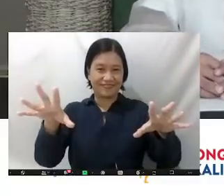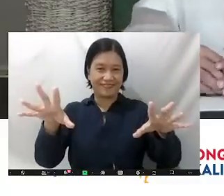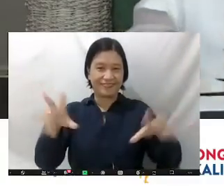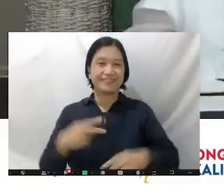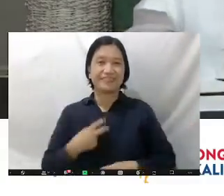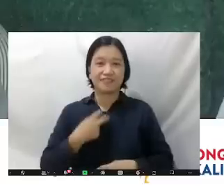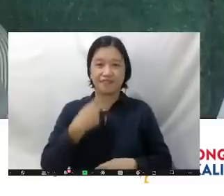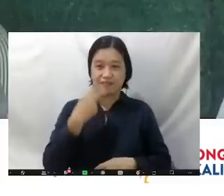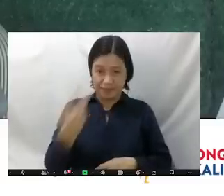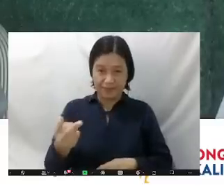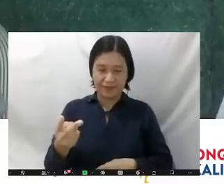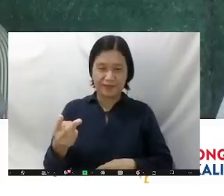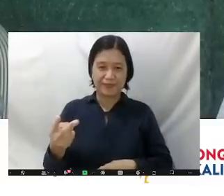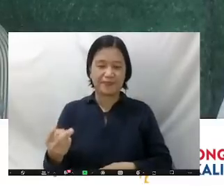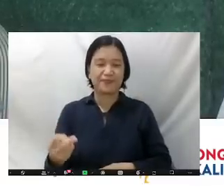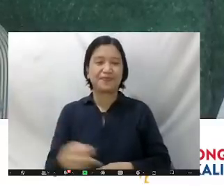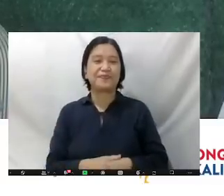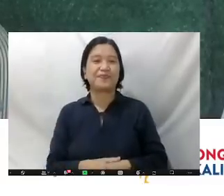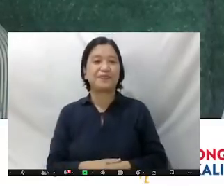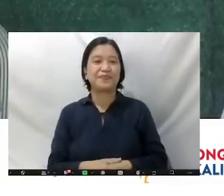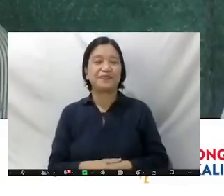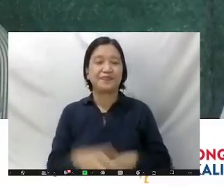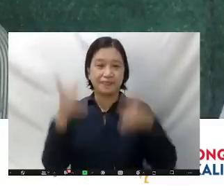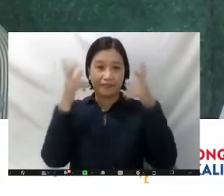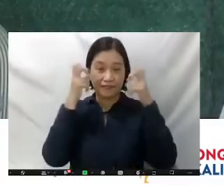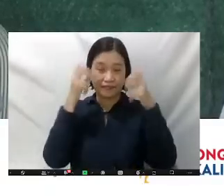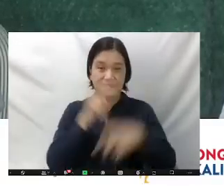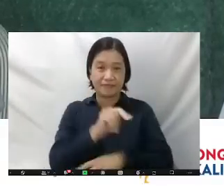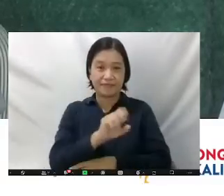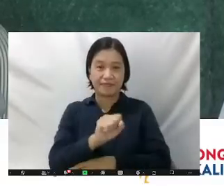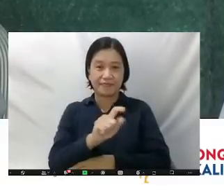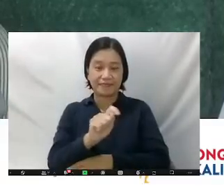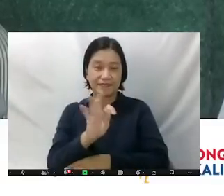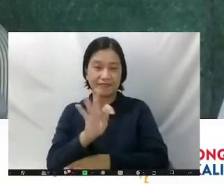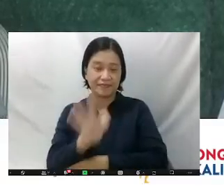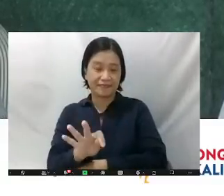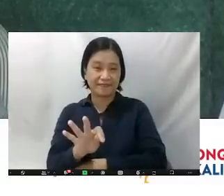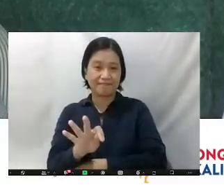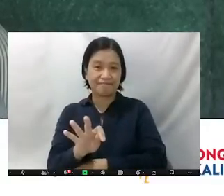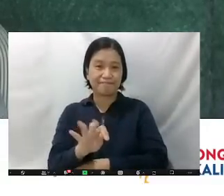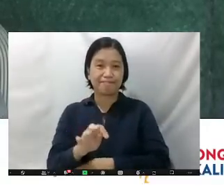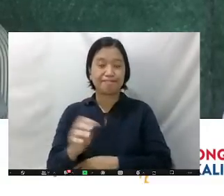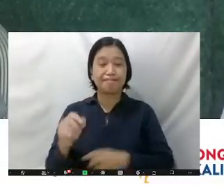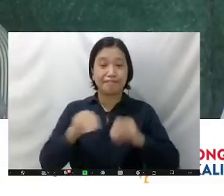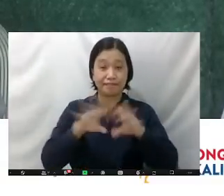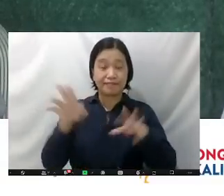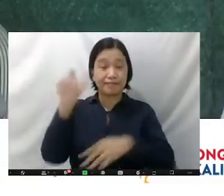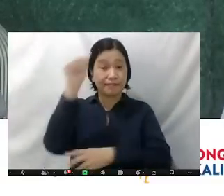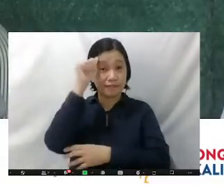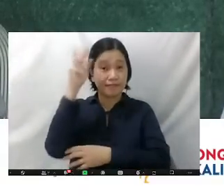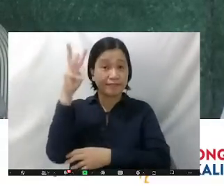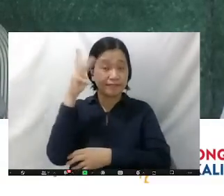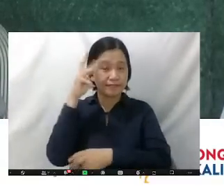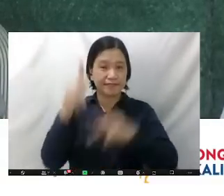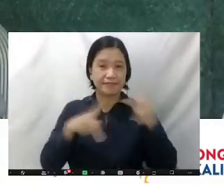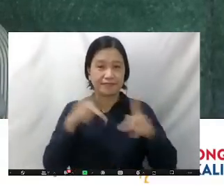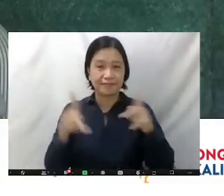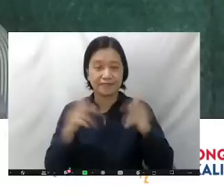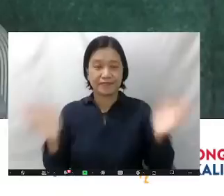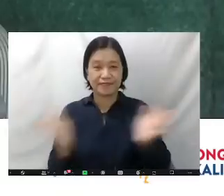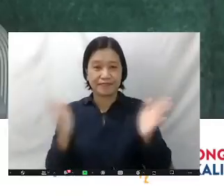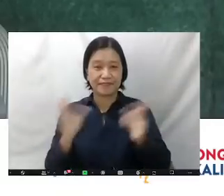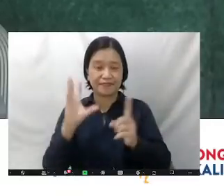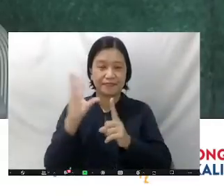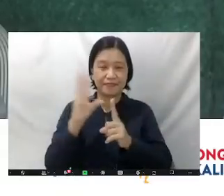Further, NSTF aims to develop and promote the science and technology awareness to the public, and of course to foster a culture of innovation